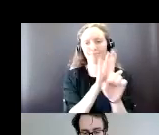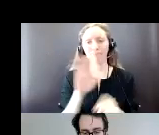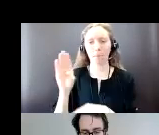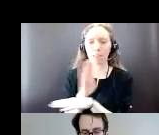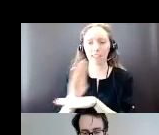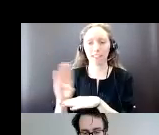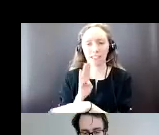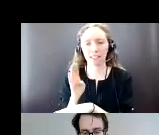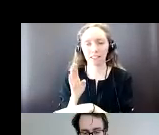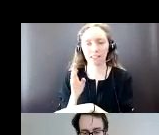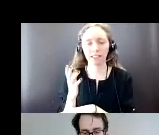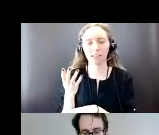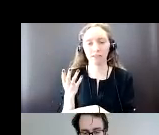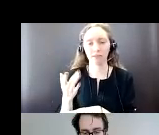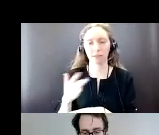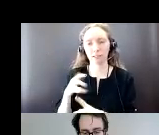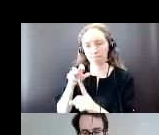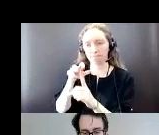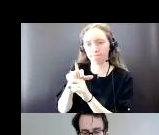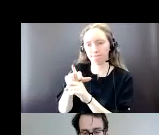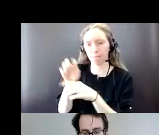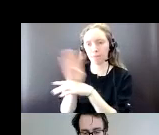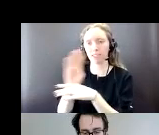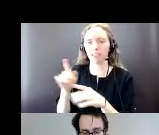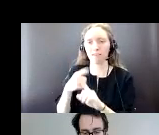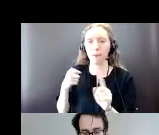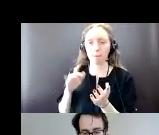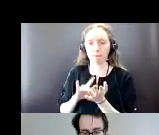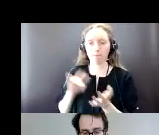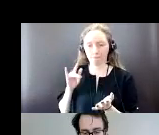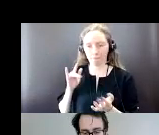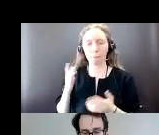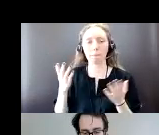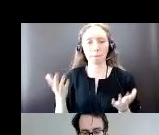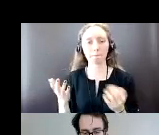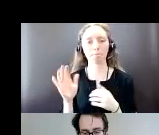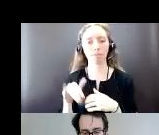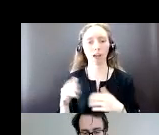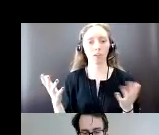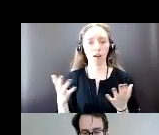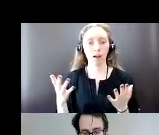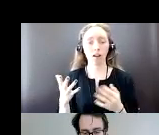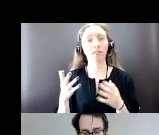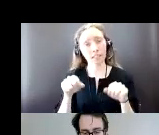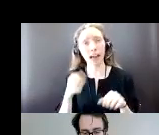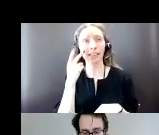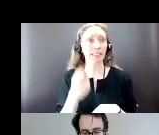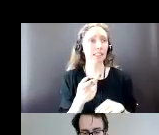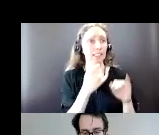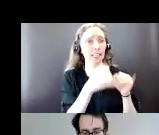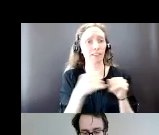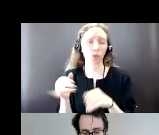spear phishing affecting some individuals, but spear phishing is actually one of the most common and most dangerous attack